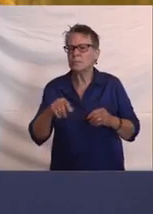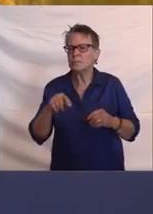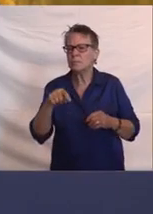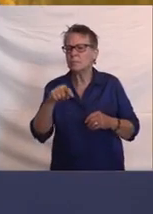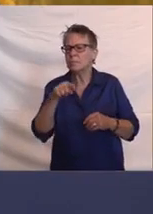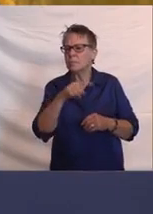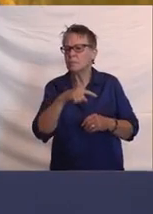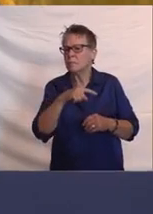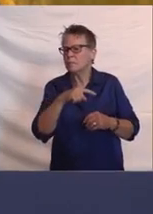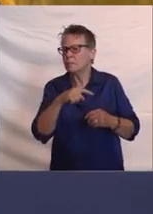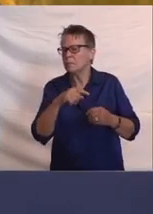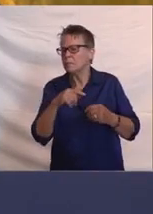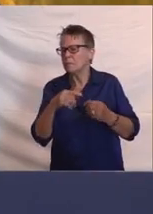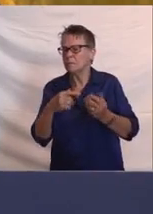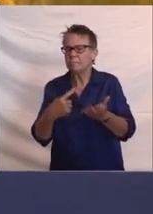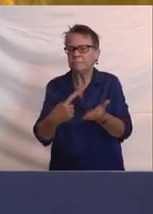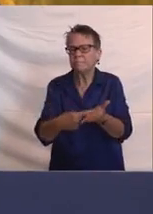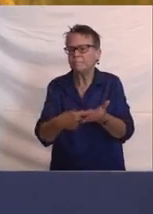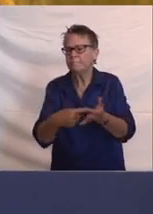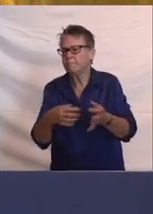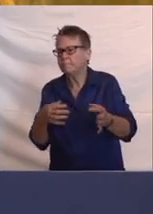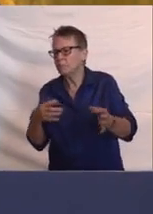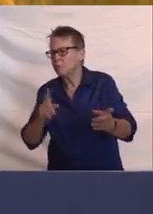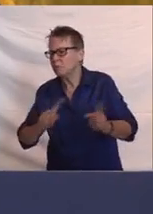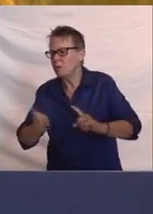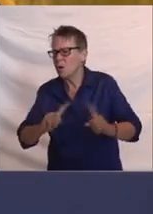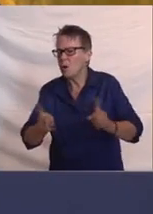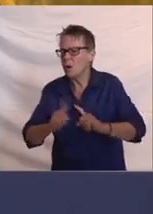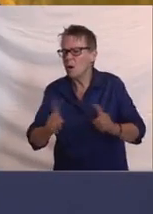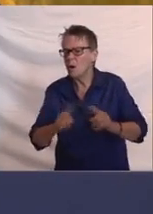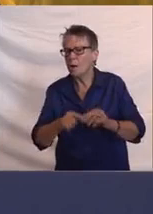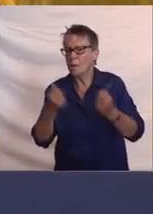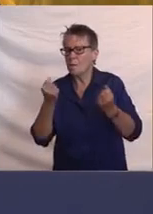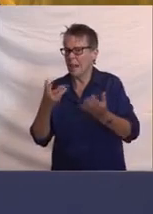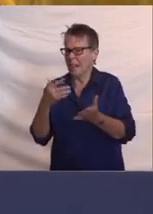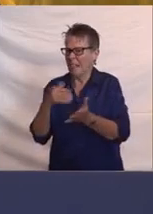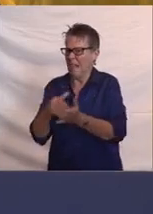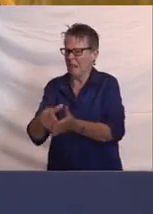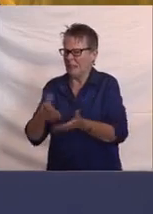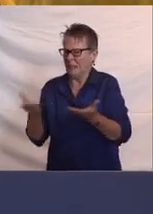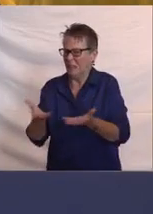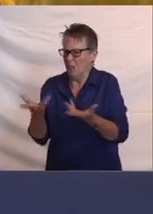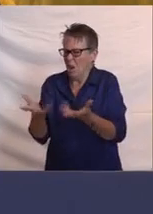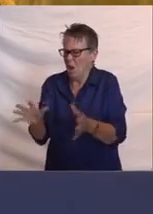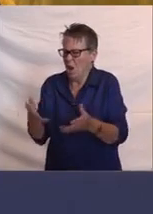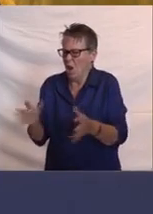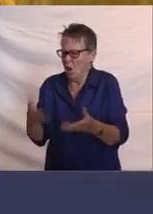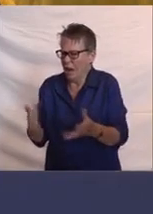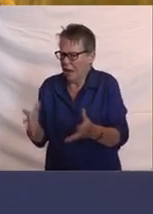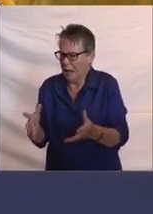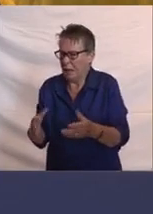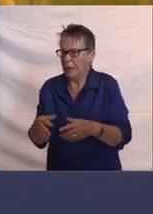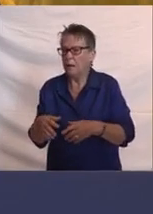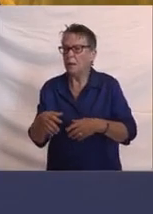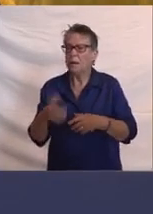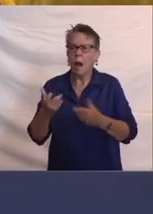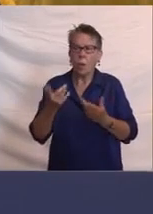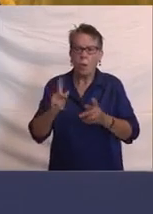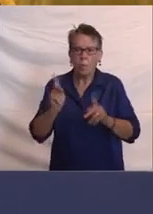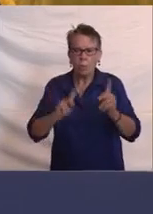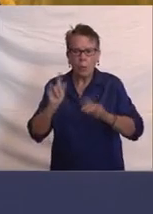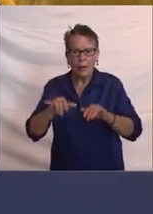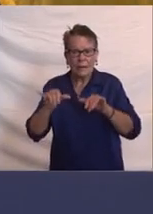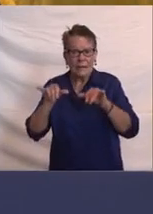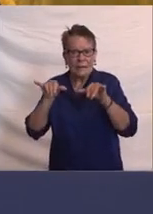Jersey as there are many thousands on the Joint Base, but ultimately resettling here is in the hundreds.